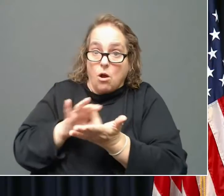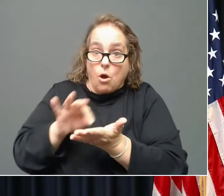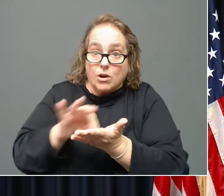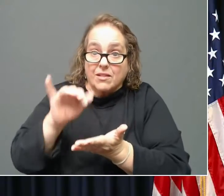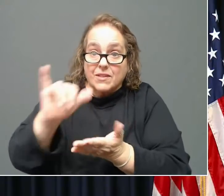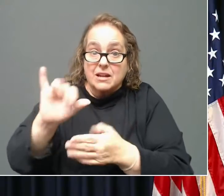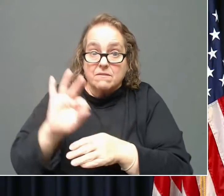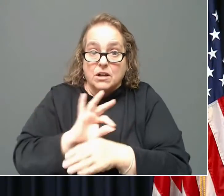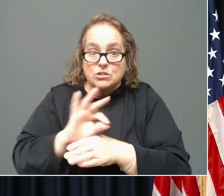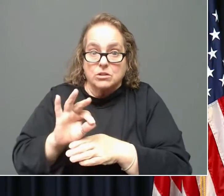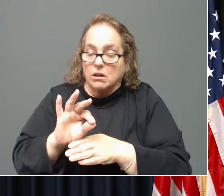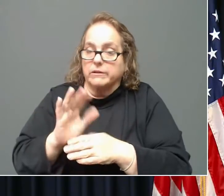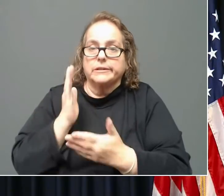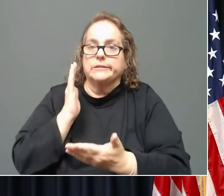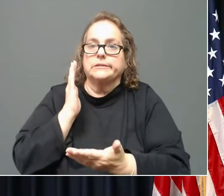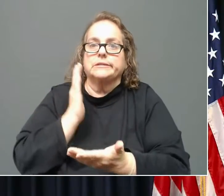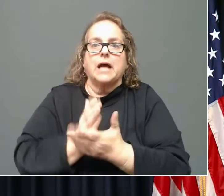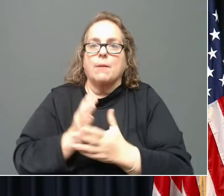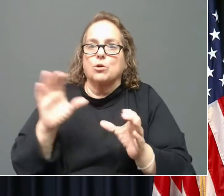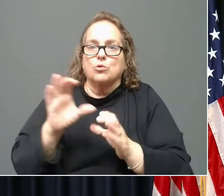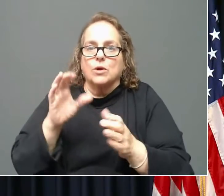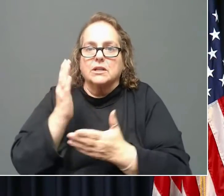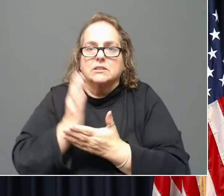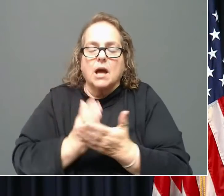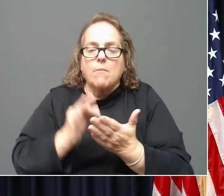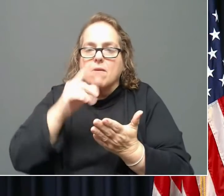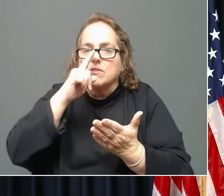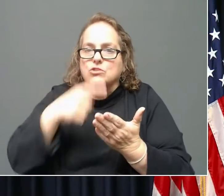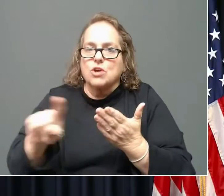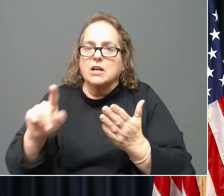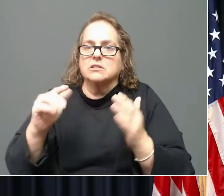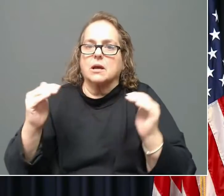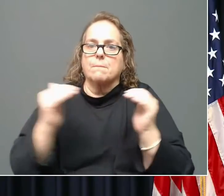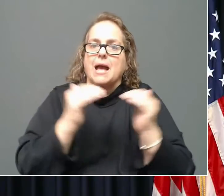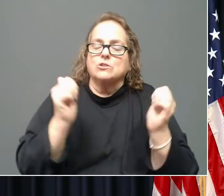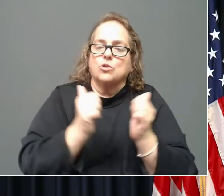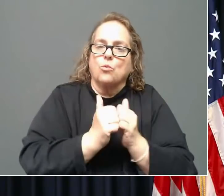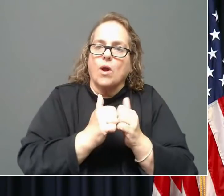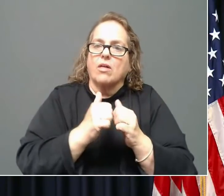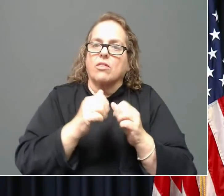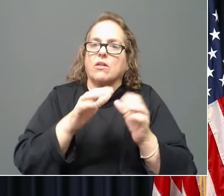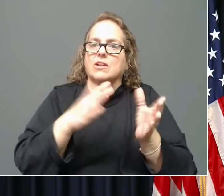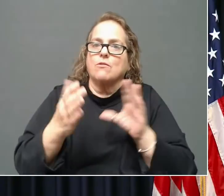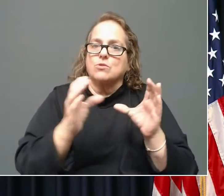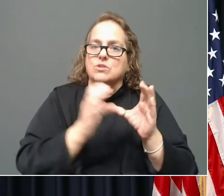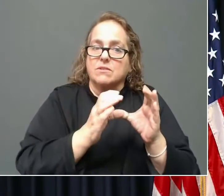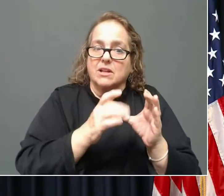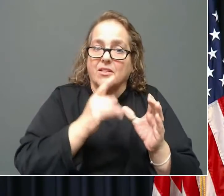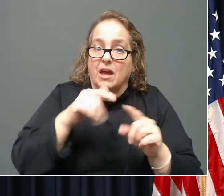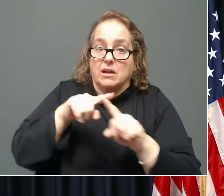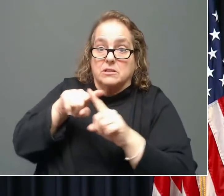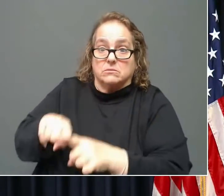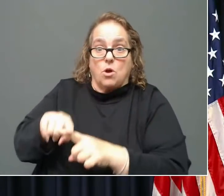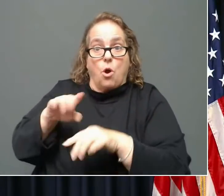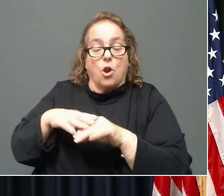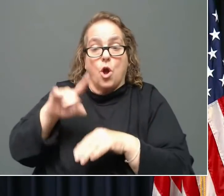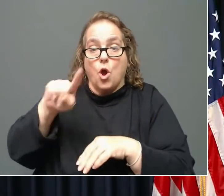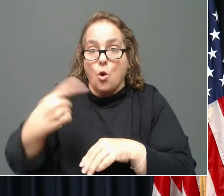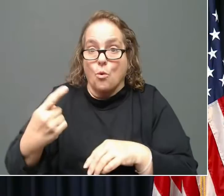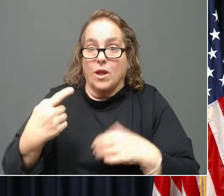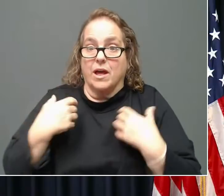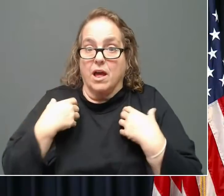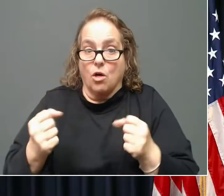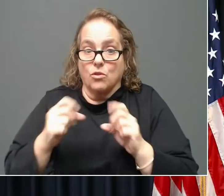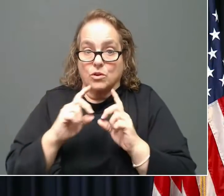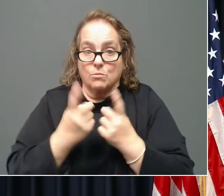doing some of those checks. Instead, they relied solely on reports from local health departments, something the state is fully caught up in